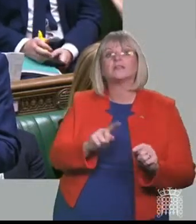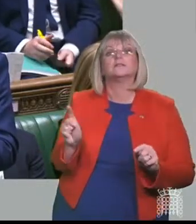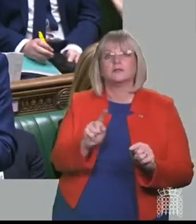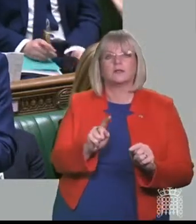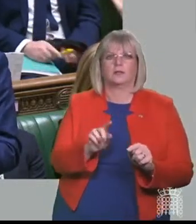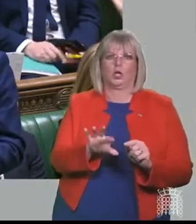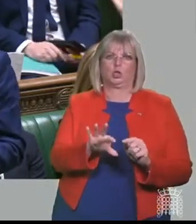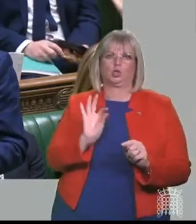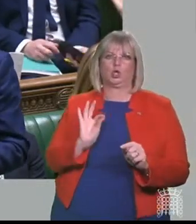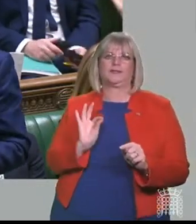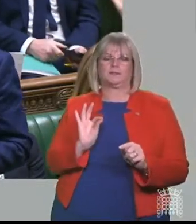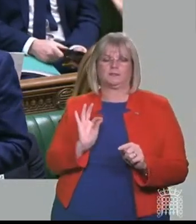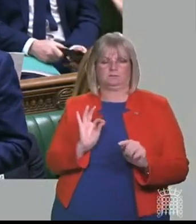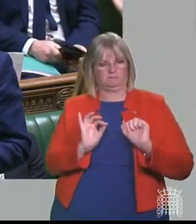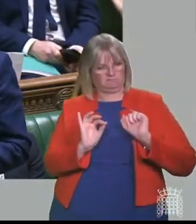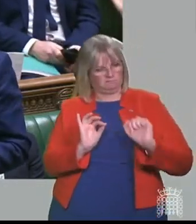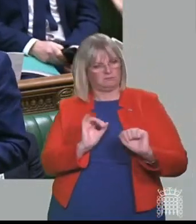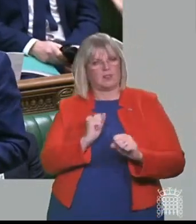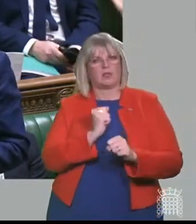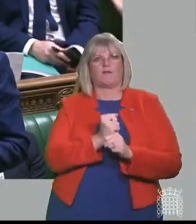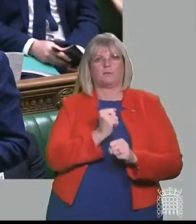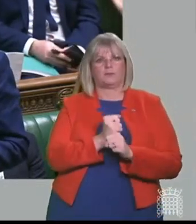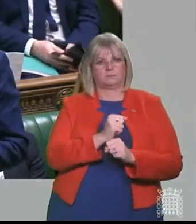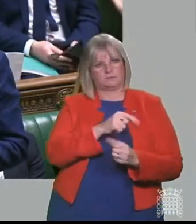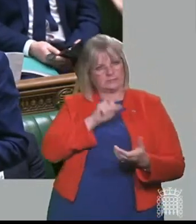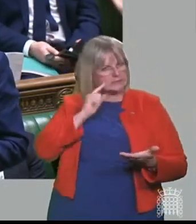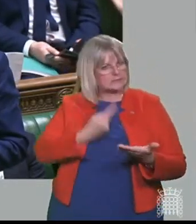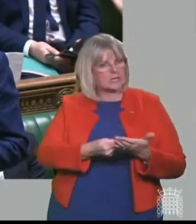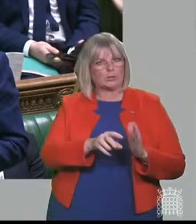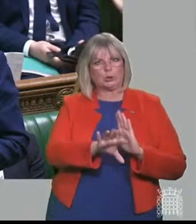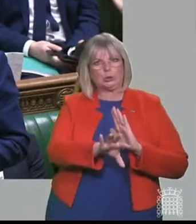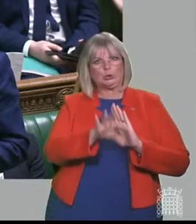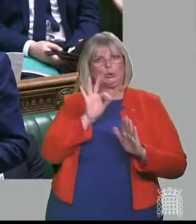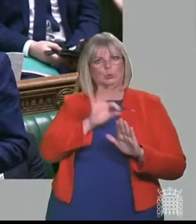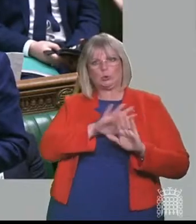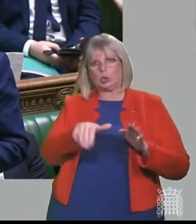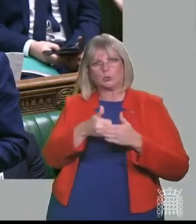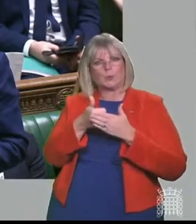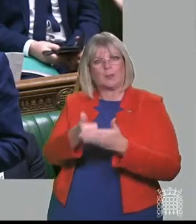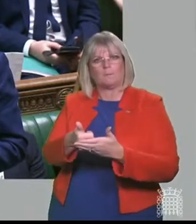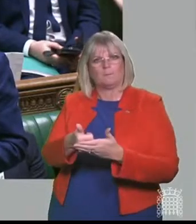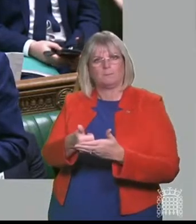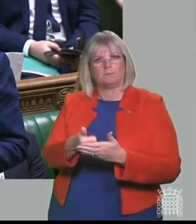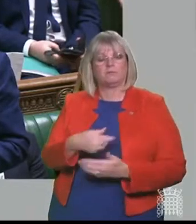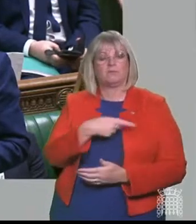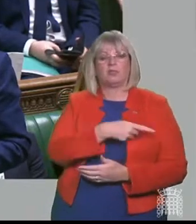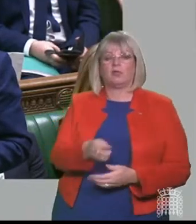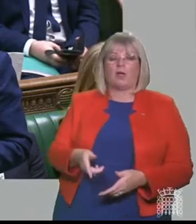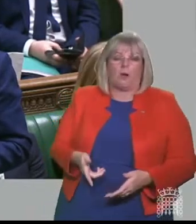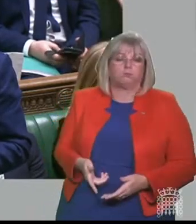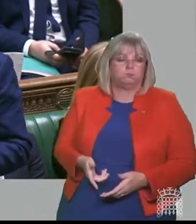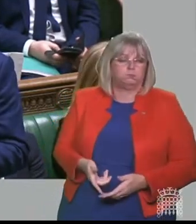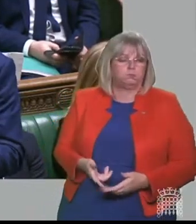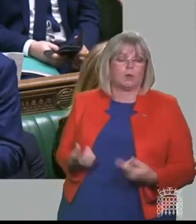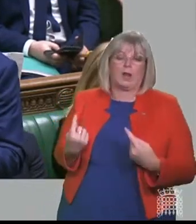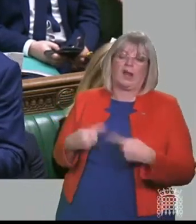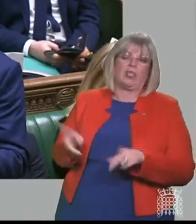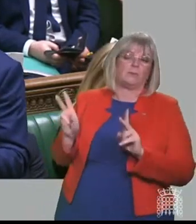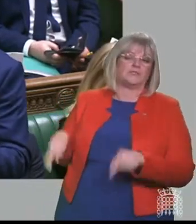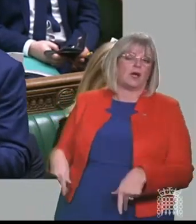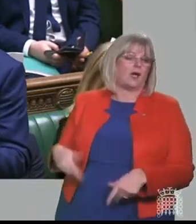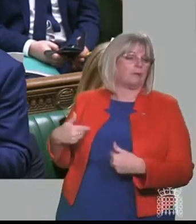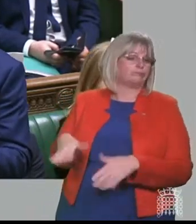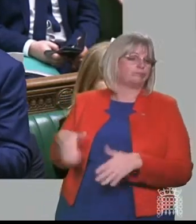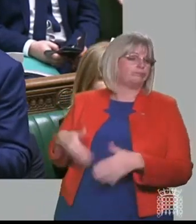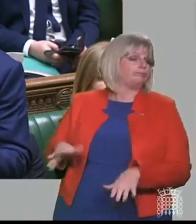this government. This government is on the record as working to the principle of let people die. We wanted to hear